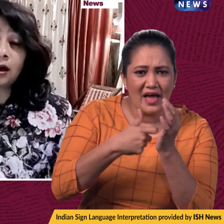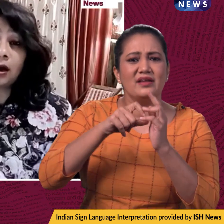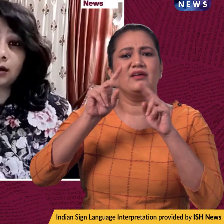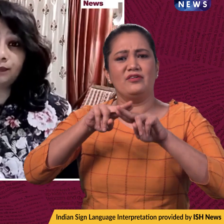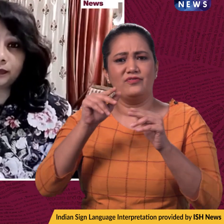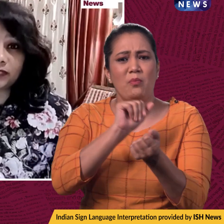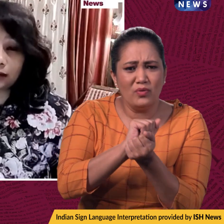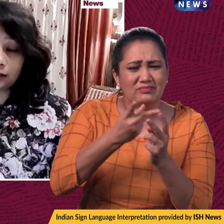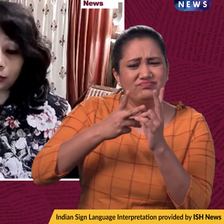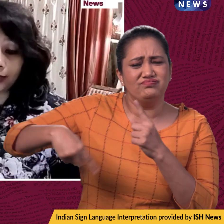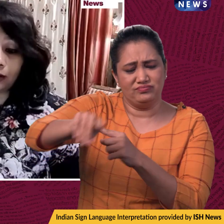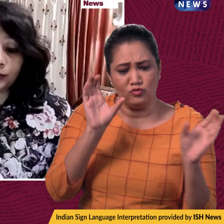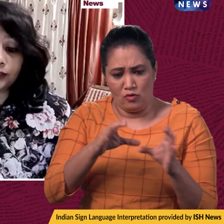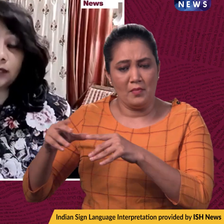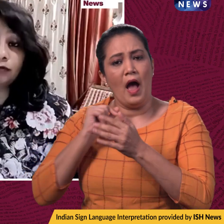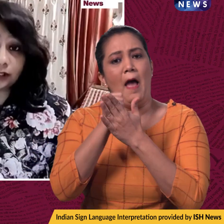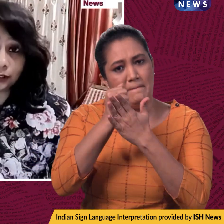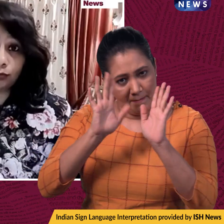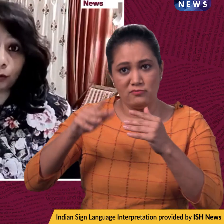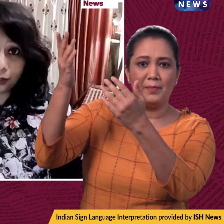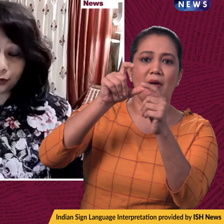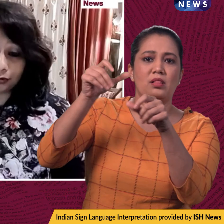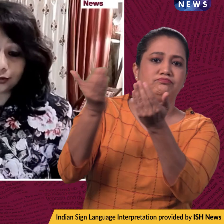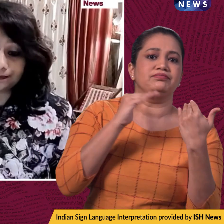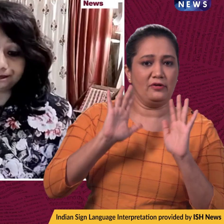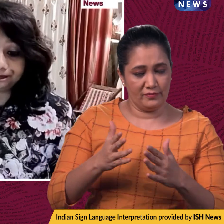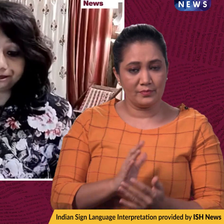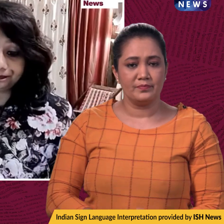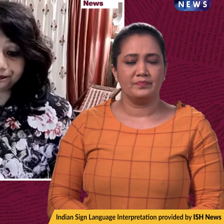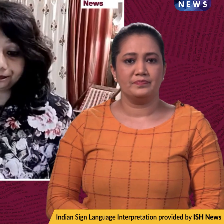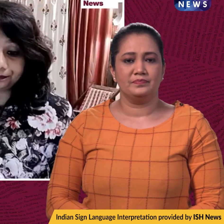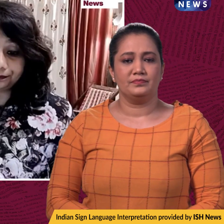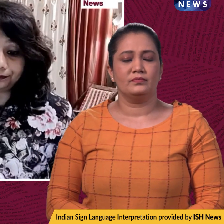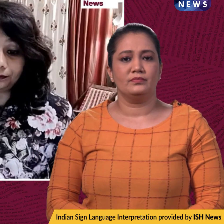are going on with the rescue operations.